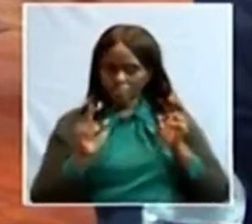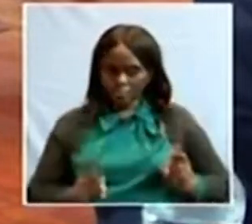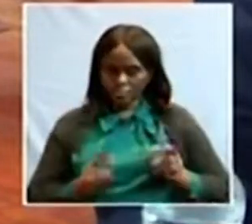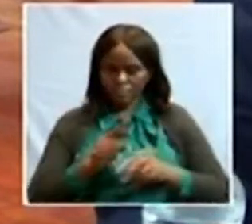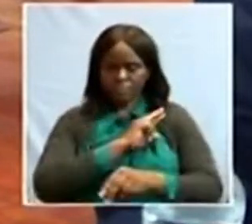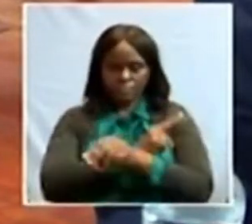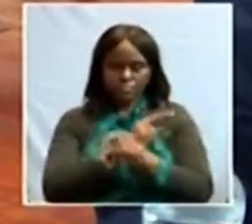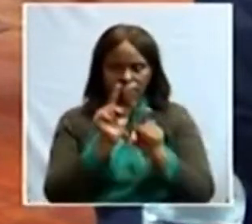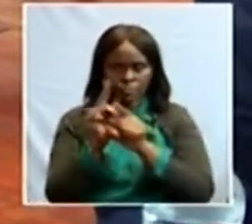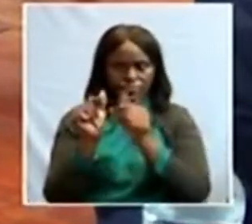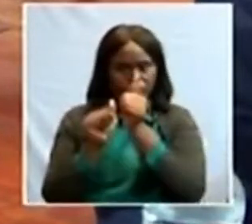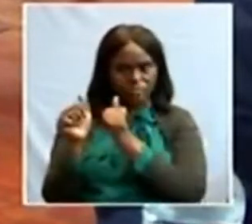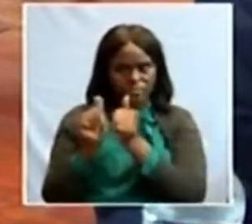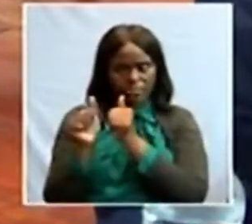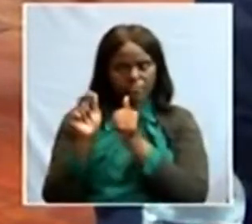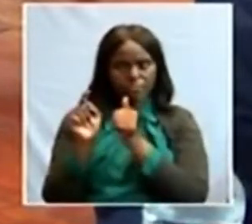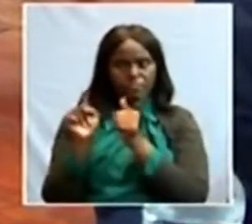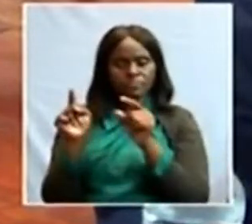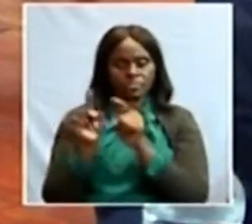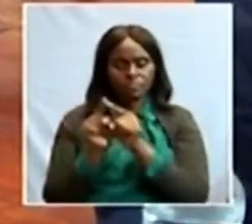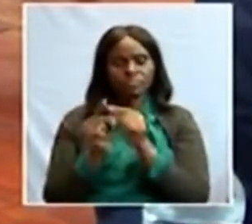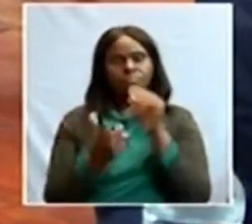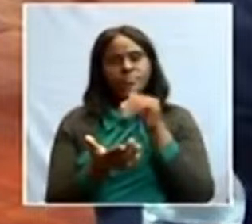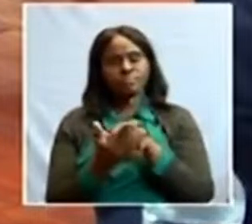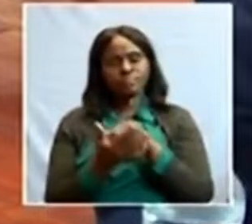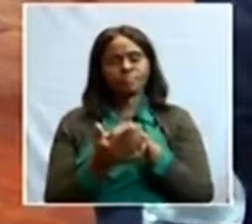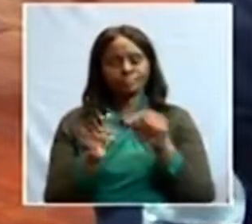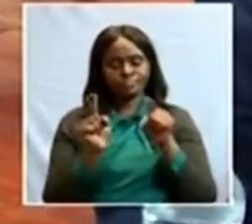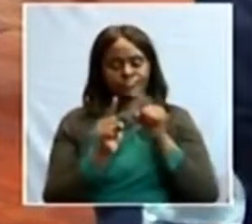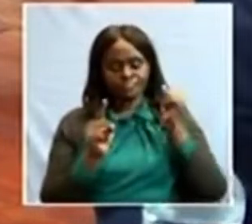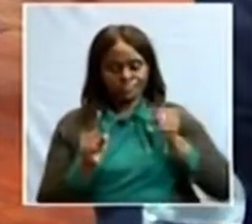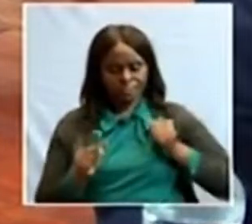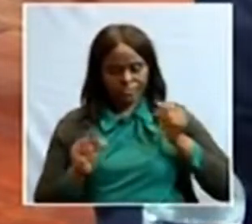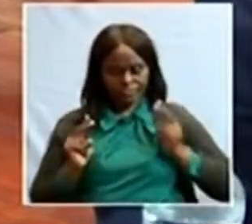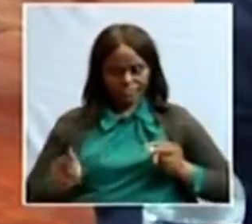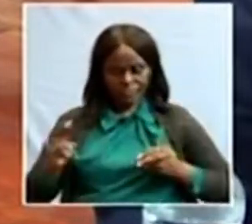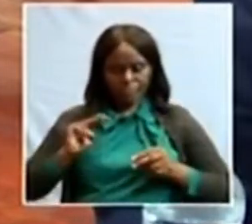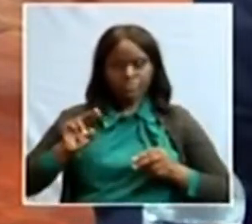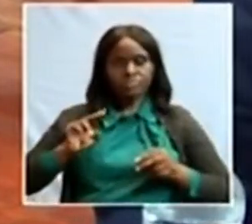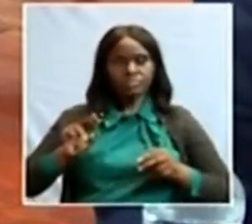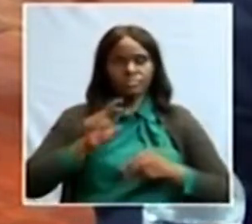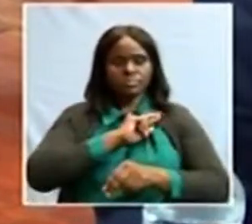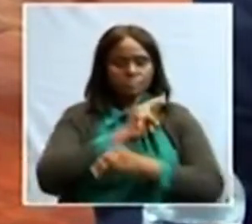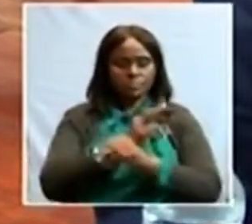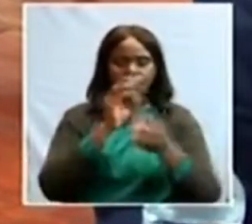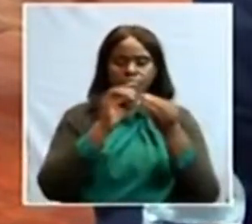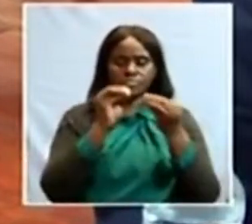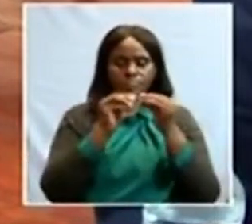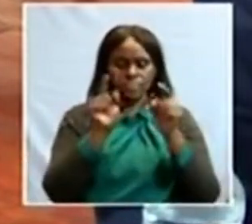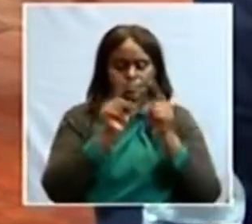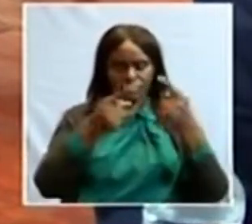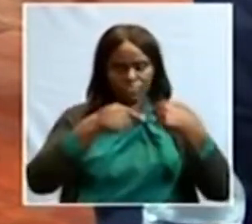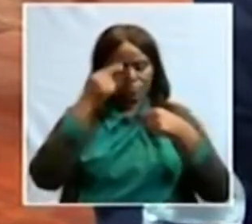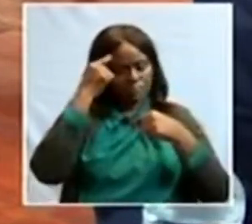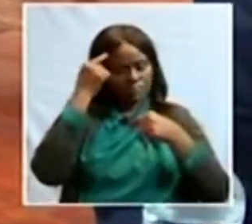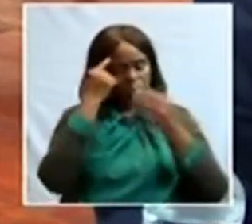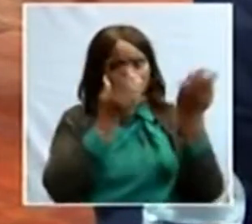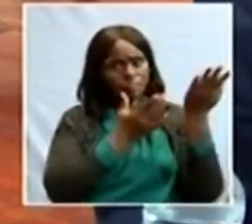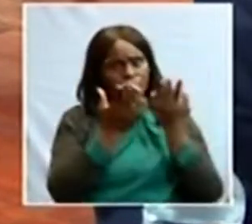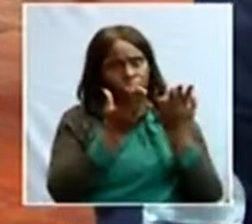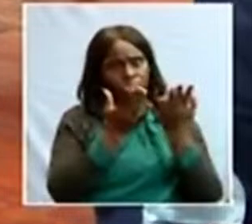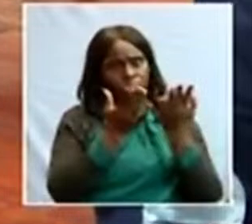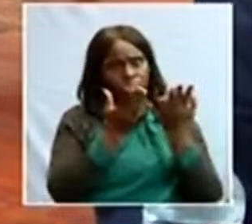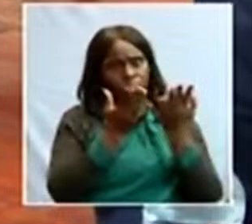Resource and Administration and the Chief Human Resource Officer. Further, the Local Government Service Commission